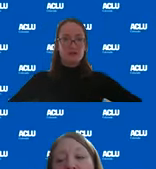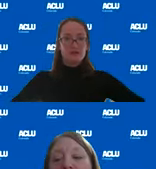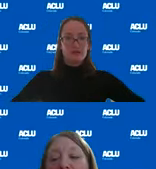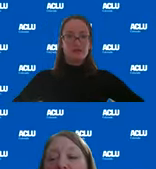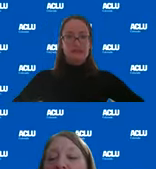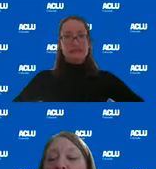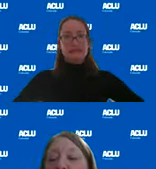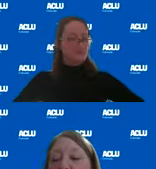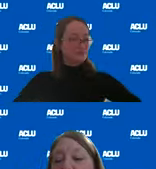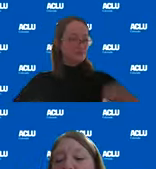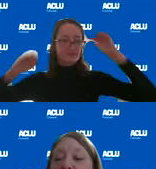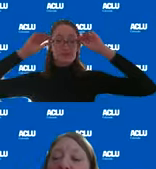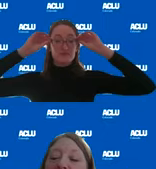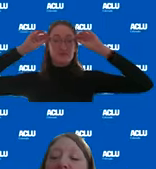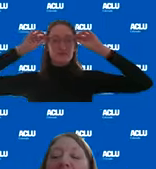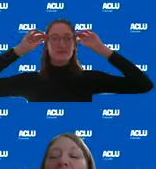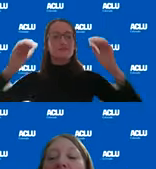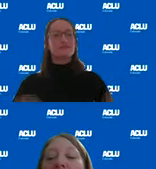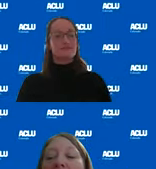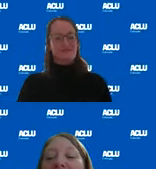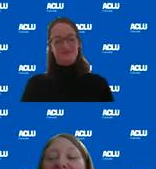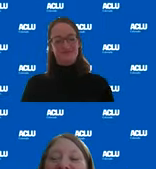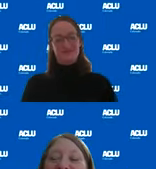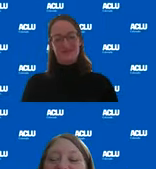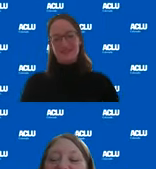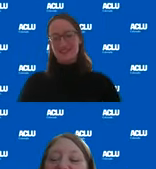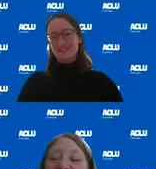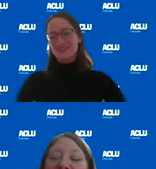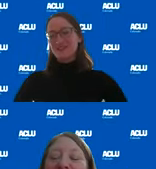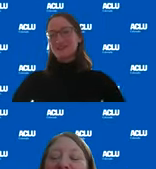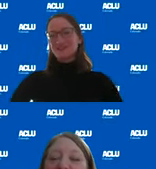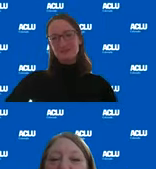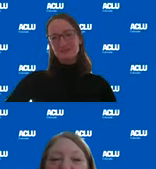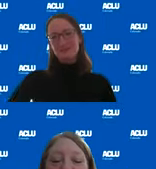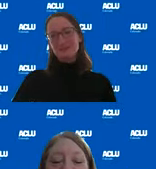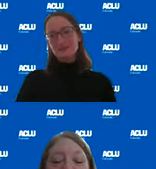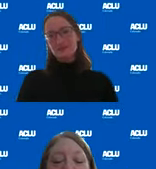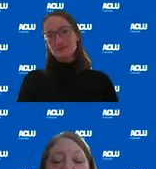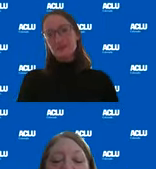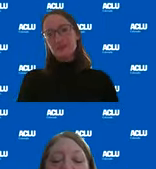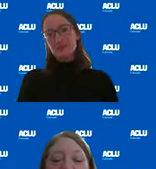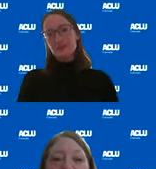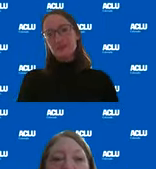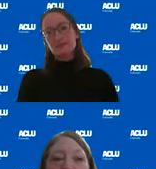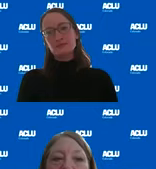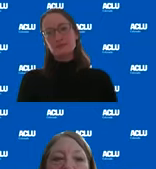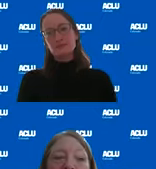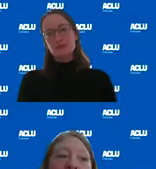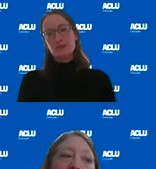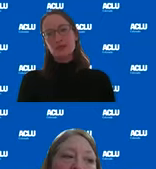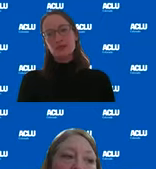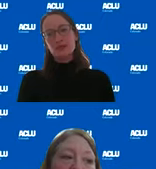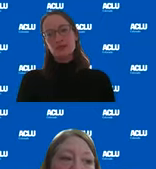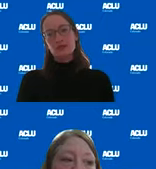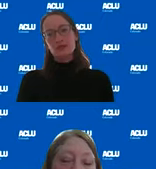again, because I'm overworking her this week. It's on data privacy. And I